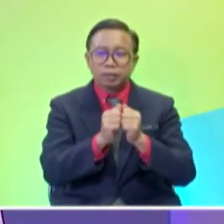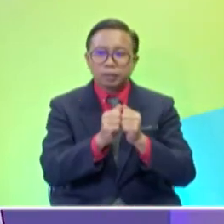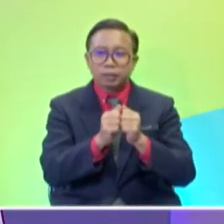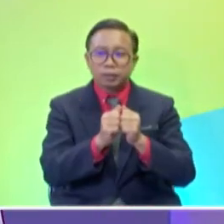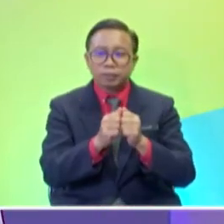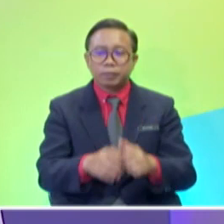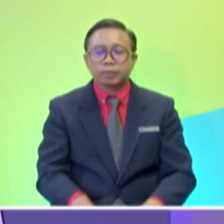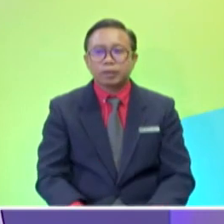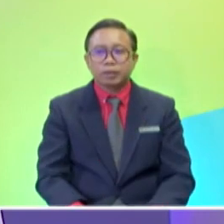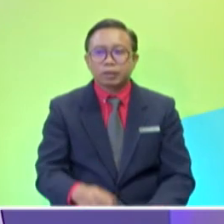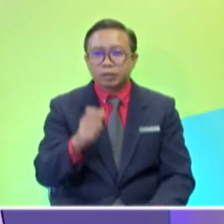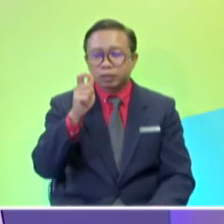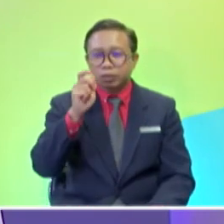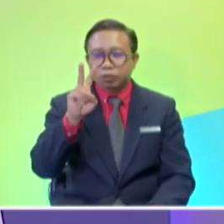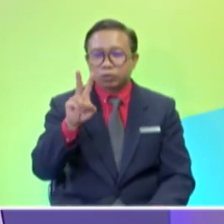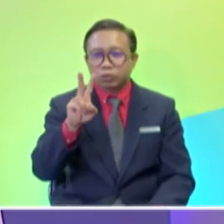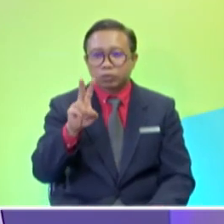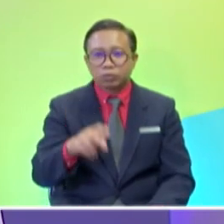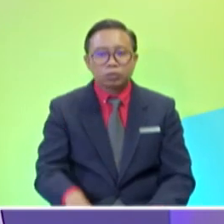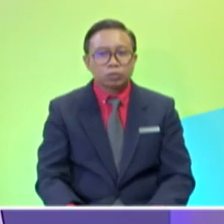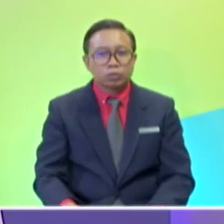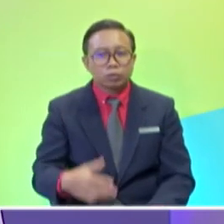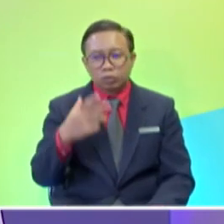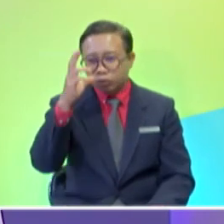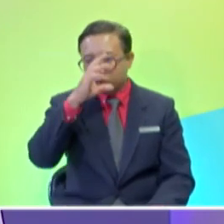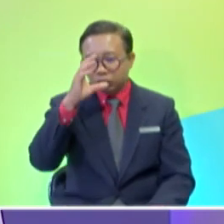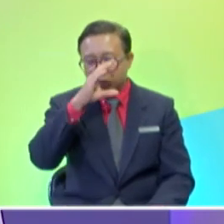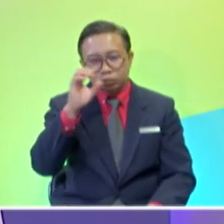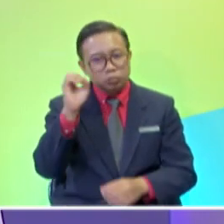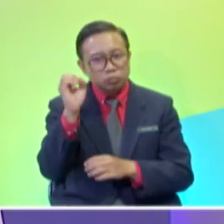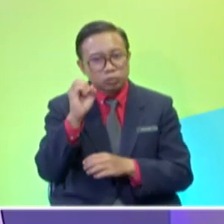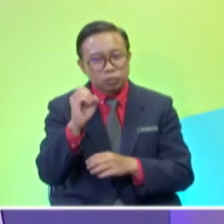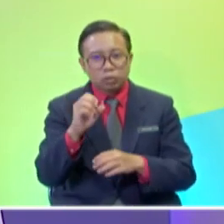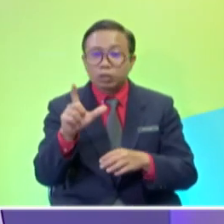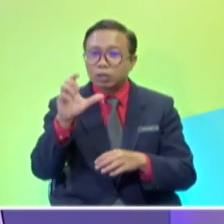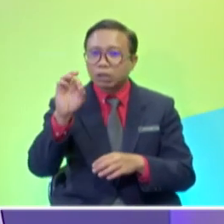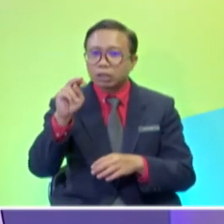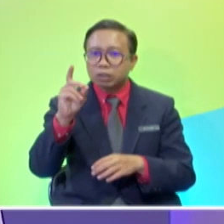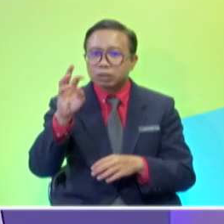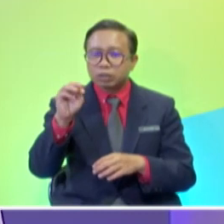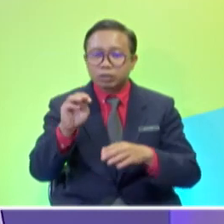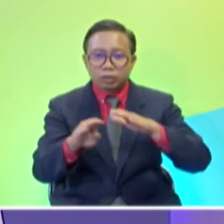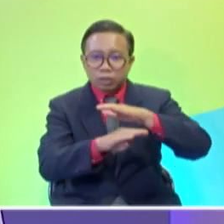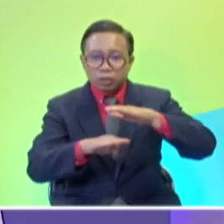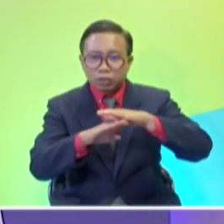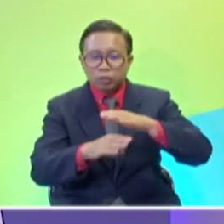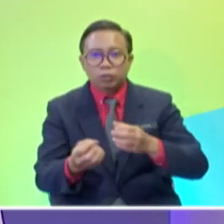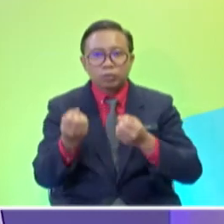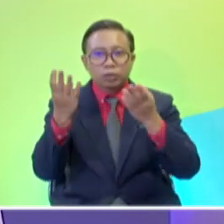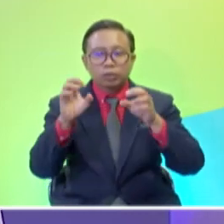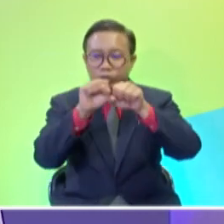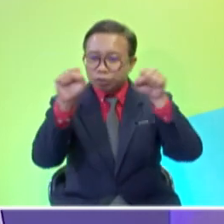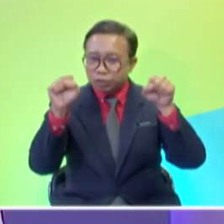tube, but we got a bit lost. The London Underground is really busy and there are a lot of